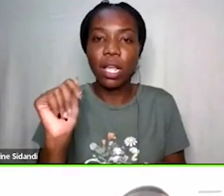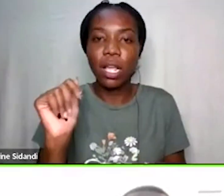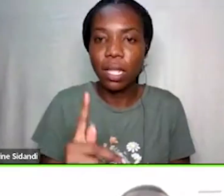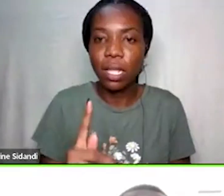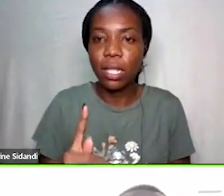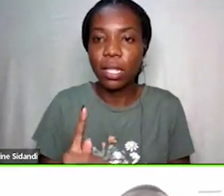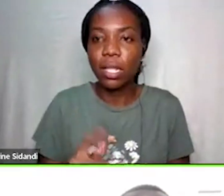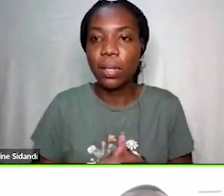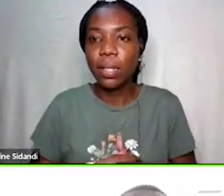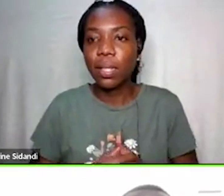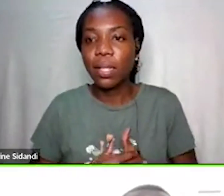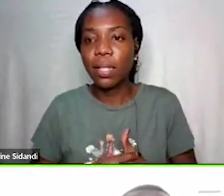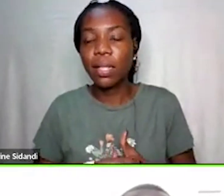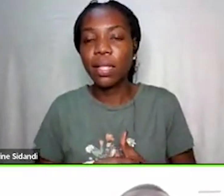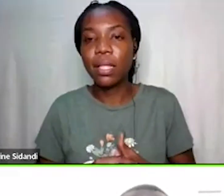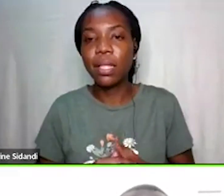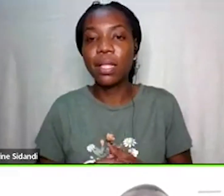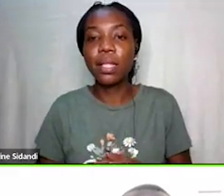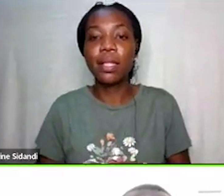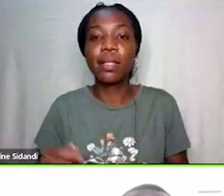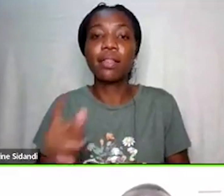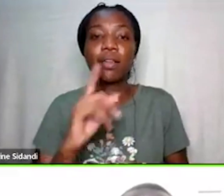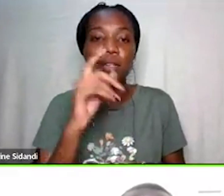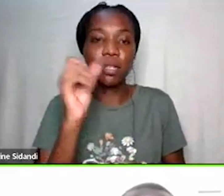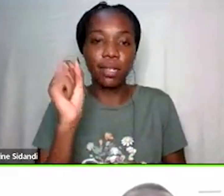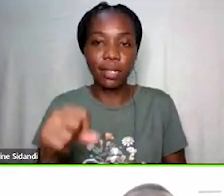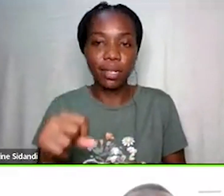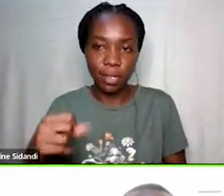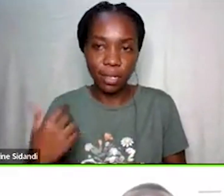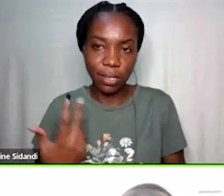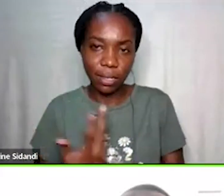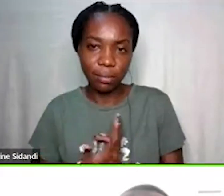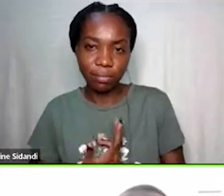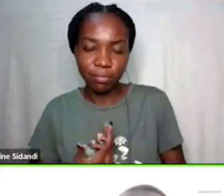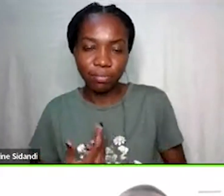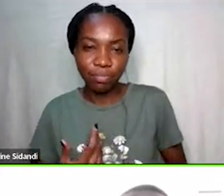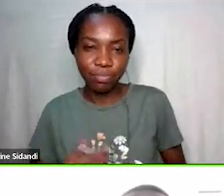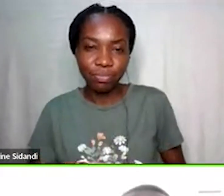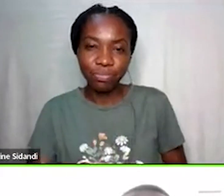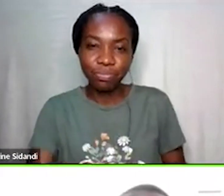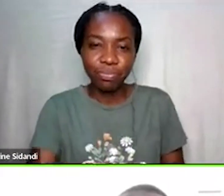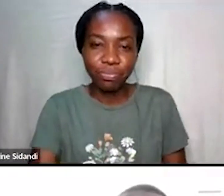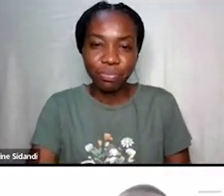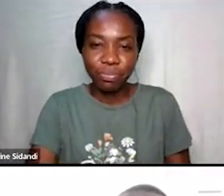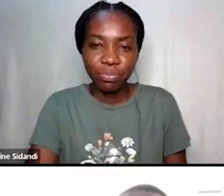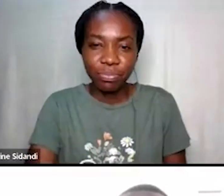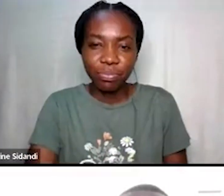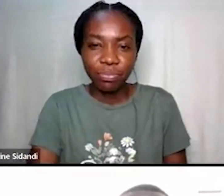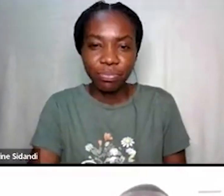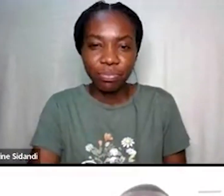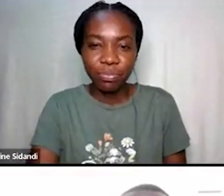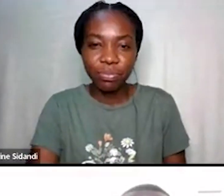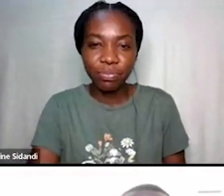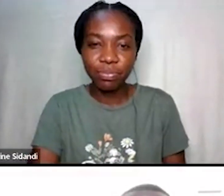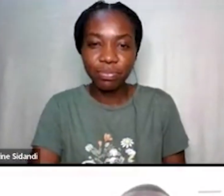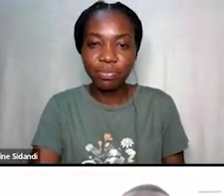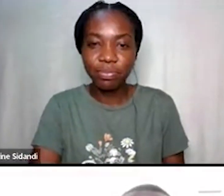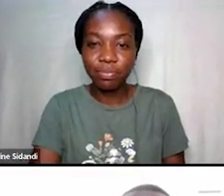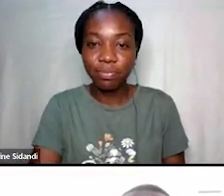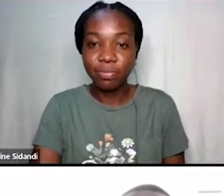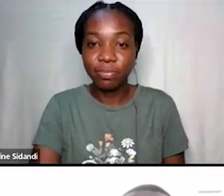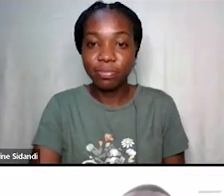Definitely, sure. Can you give me the permissions to share my screen? Oh, sorry.